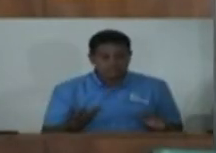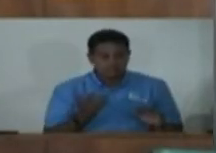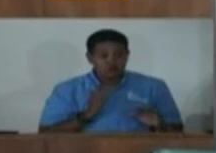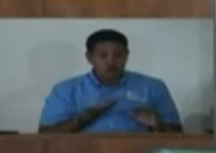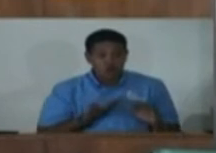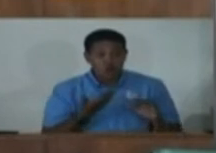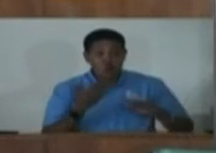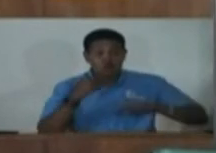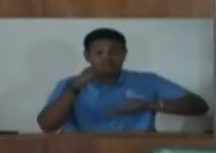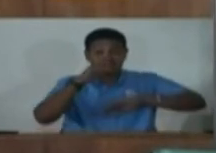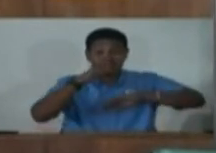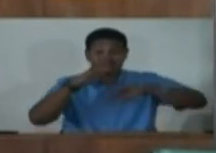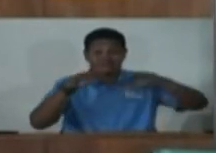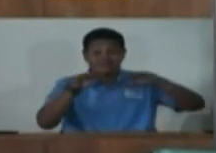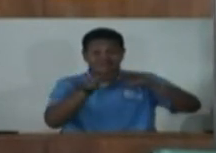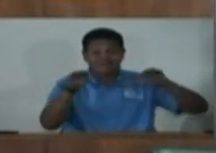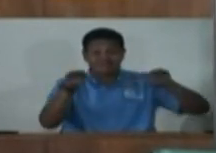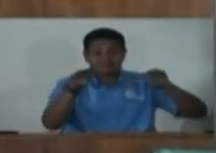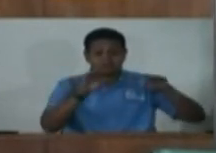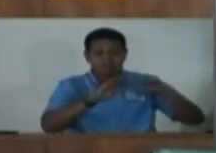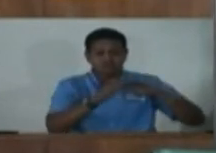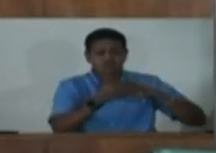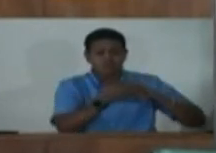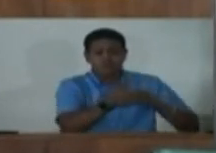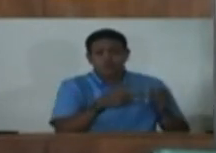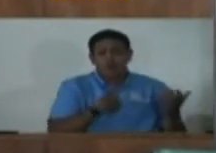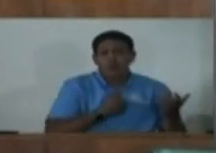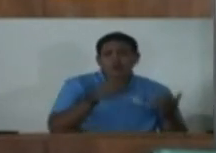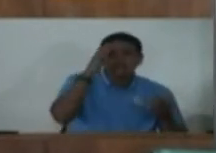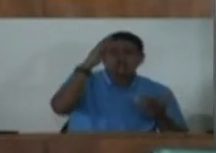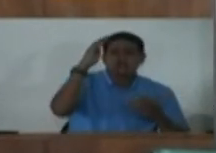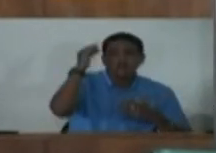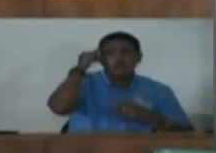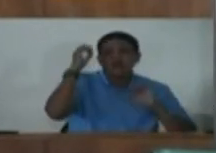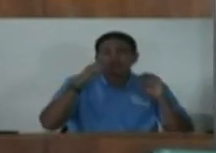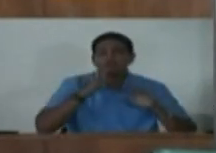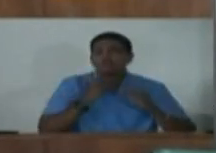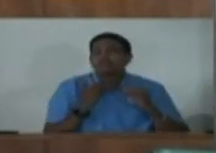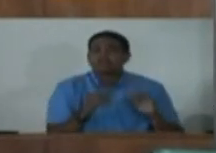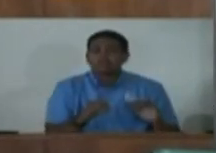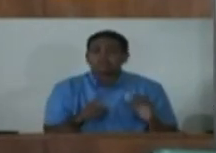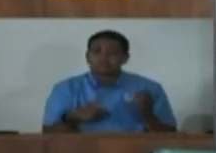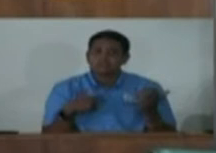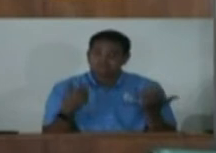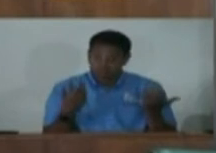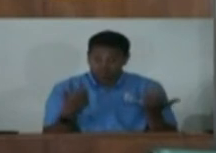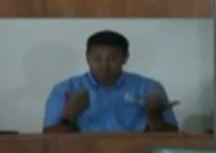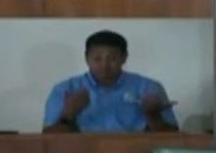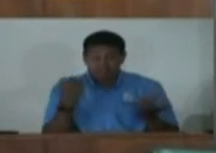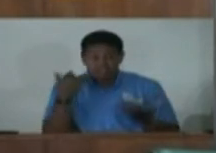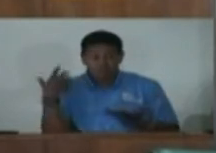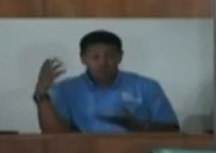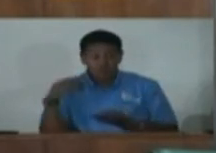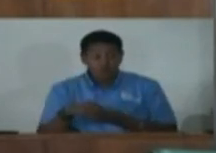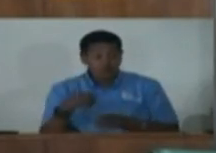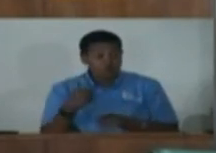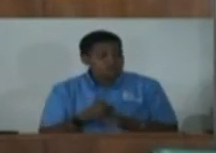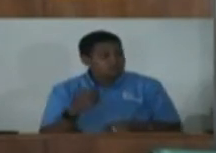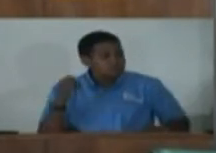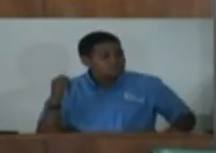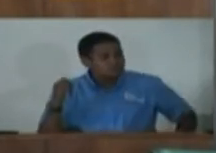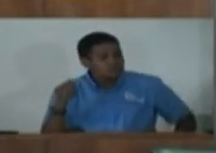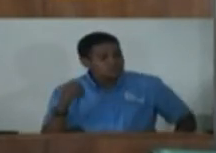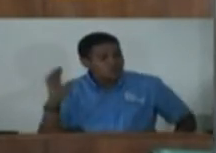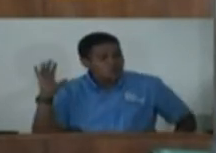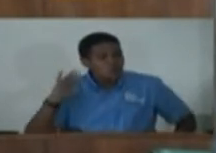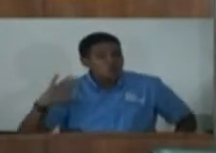landmass as an island is limited, and even if we include within it the archipelagic state of our